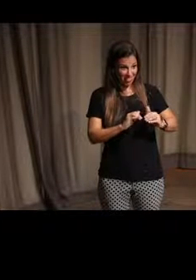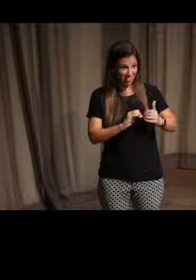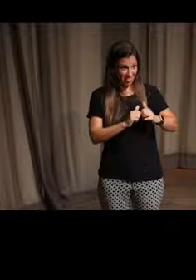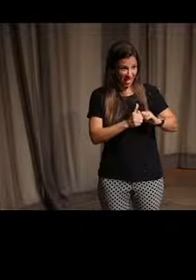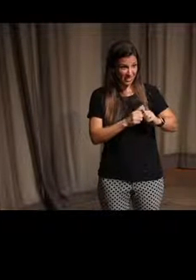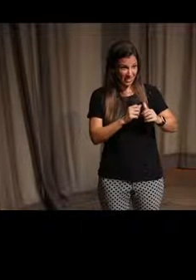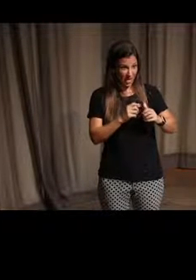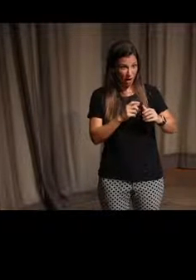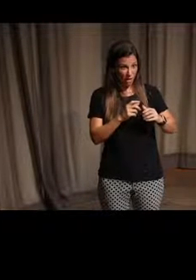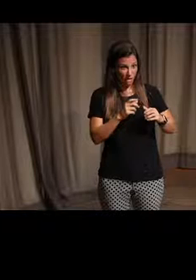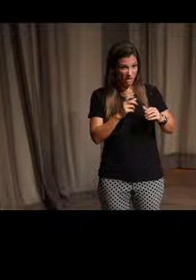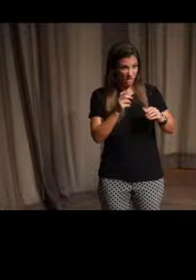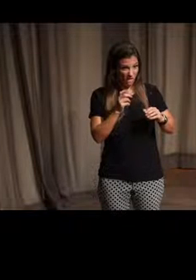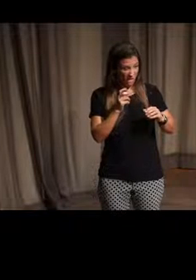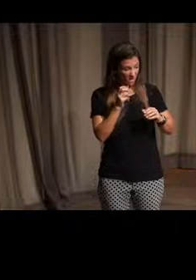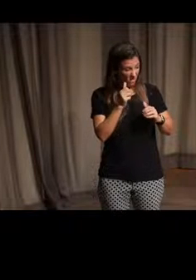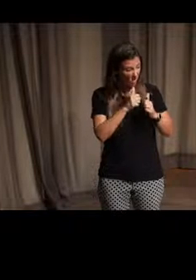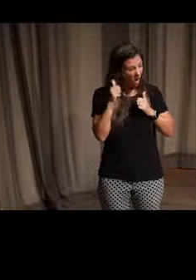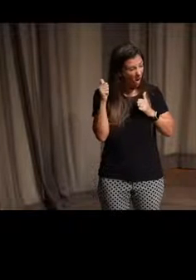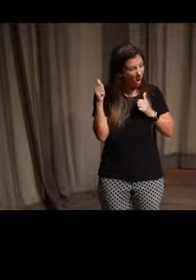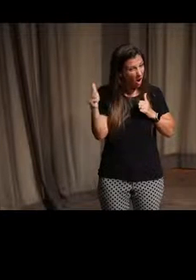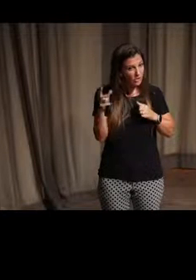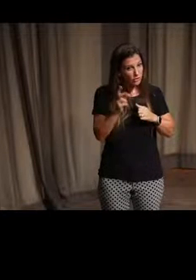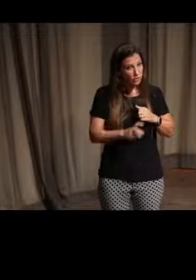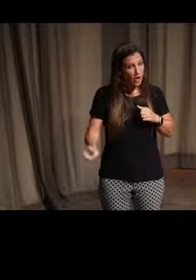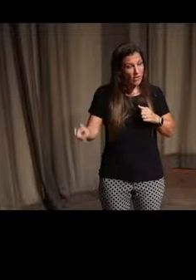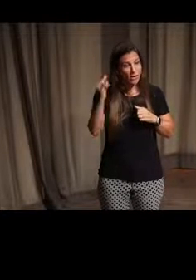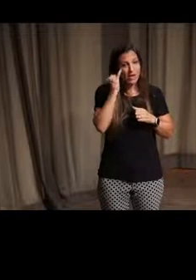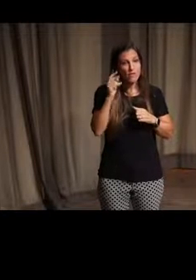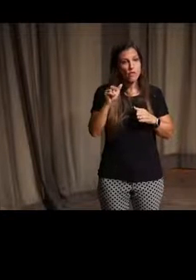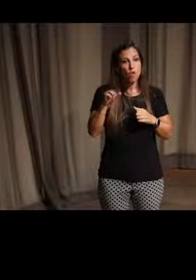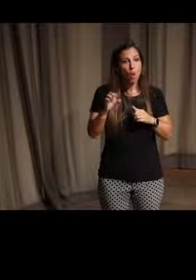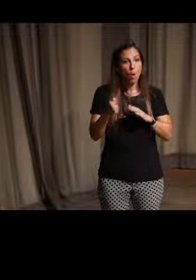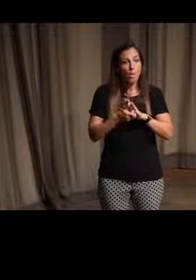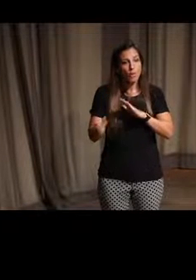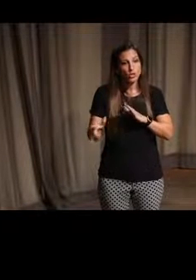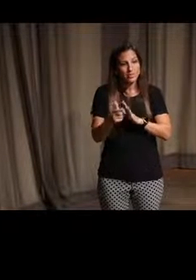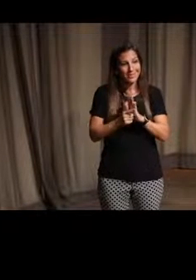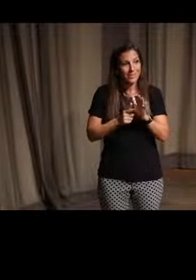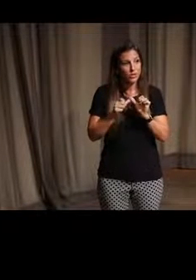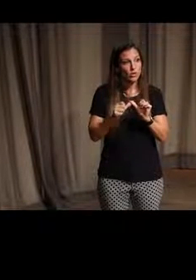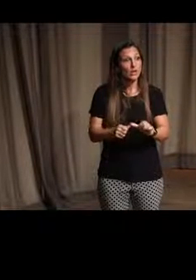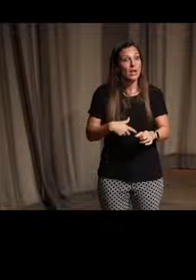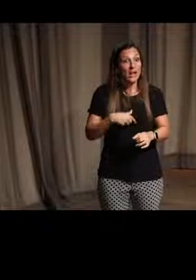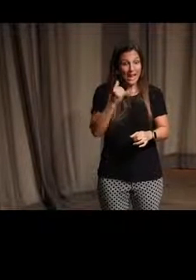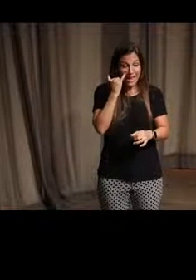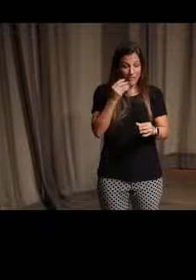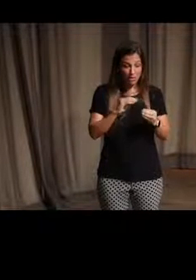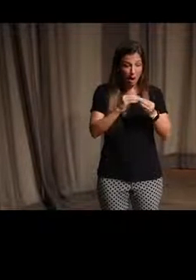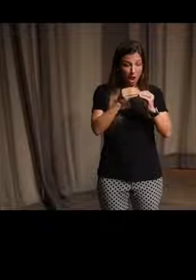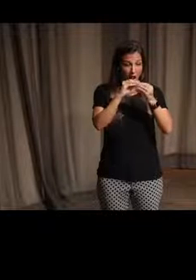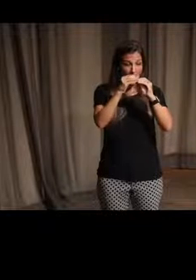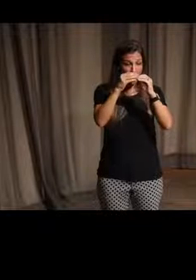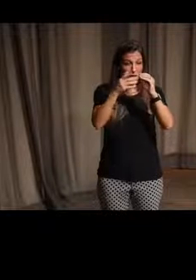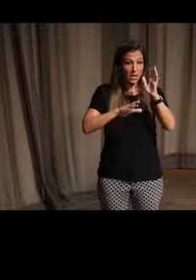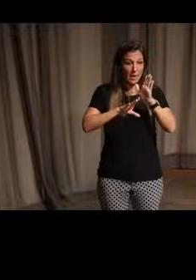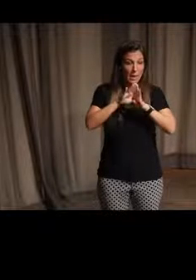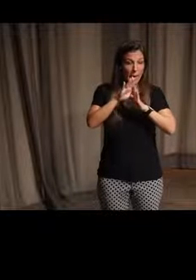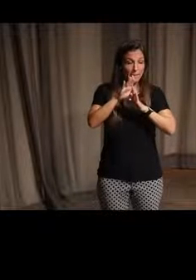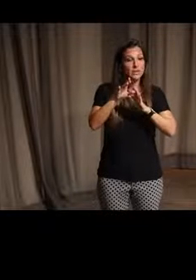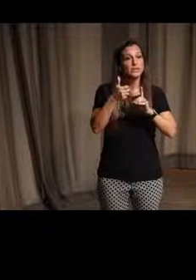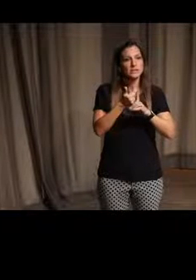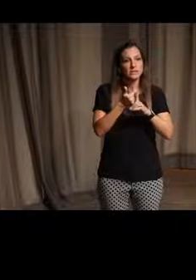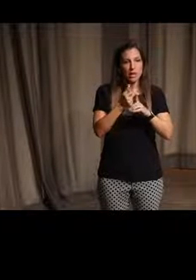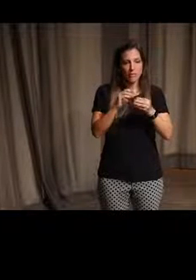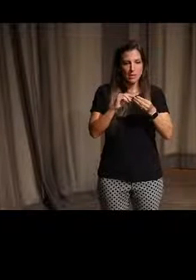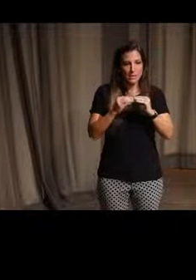a woman would have to travel if abortion were legal. And if the data point reaches a higher number in the composition, that